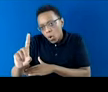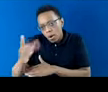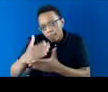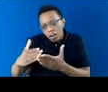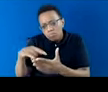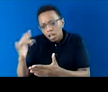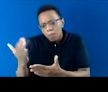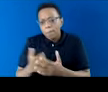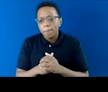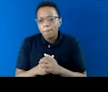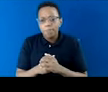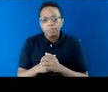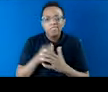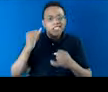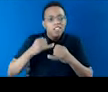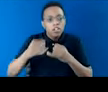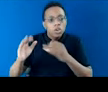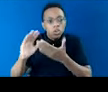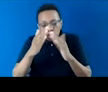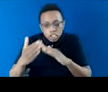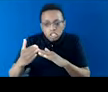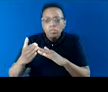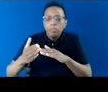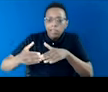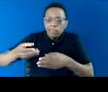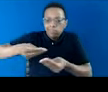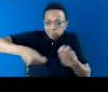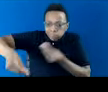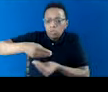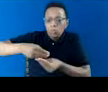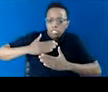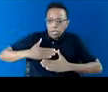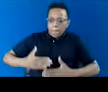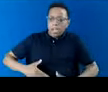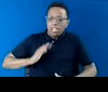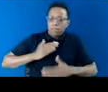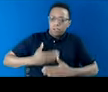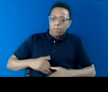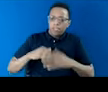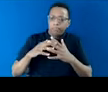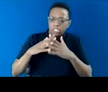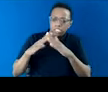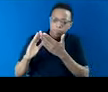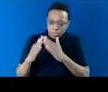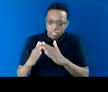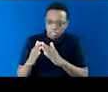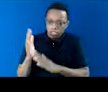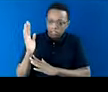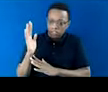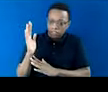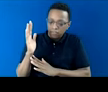then finally, how would your community treat this body, and how would your body make community? Let's take 5 minutes. So from now until